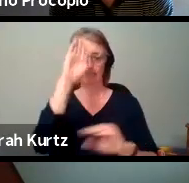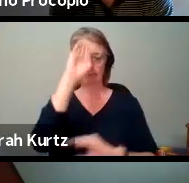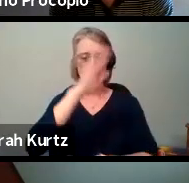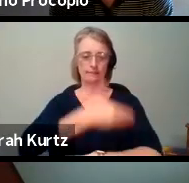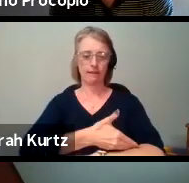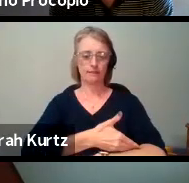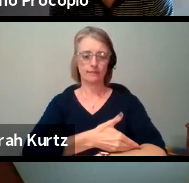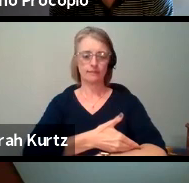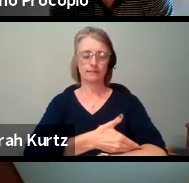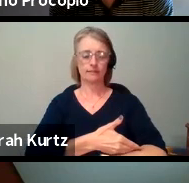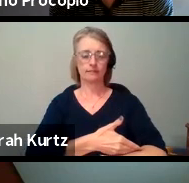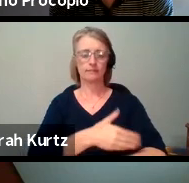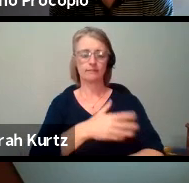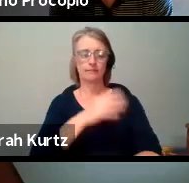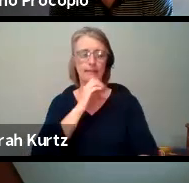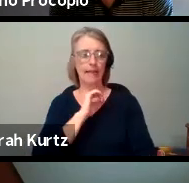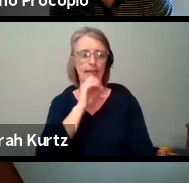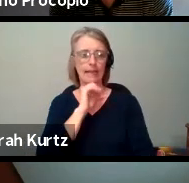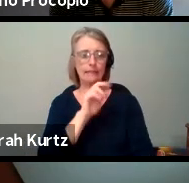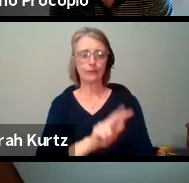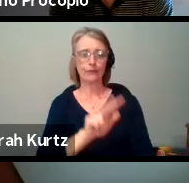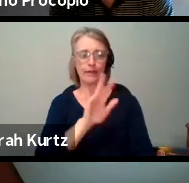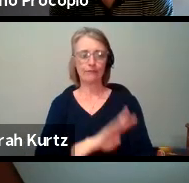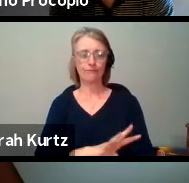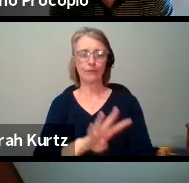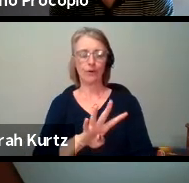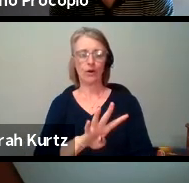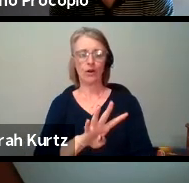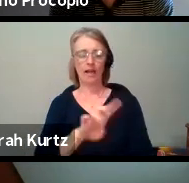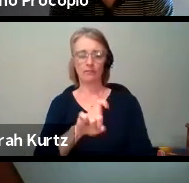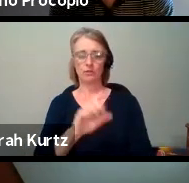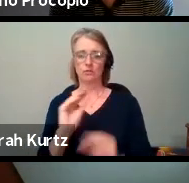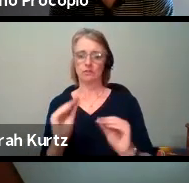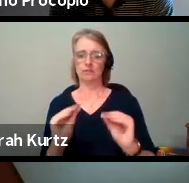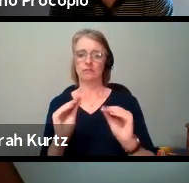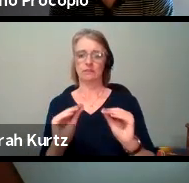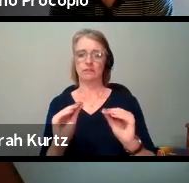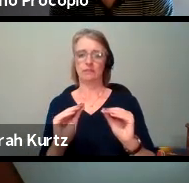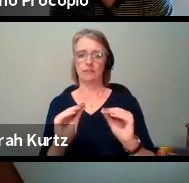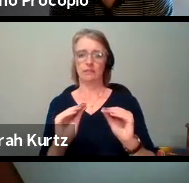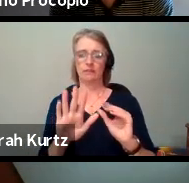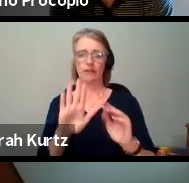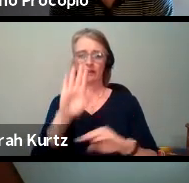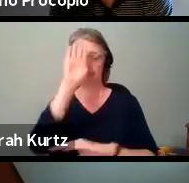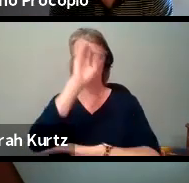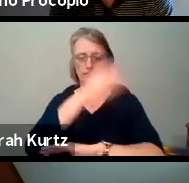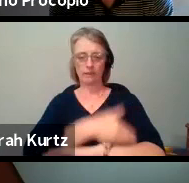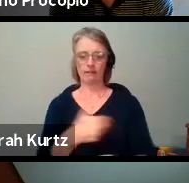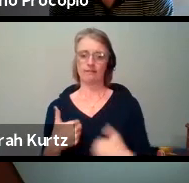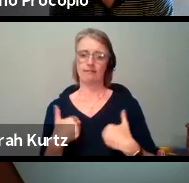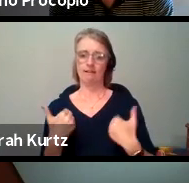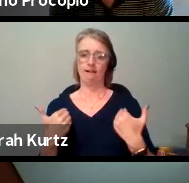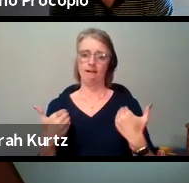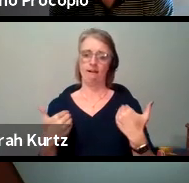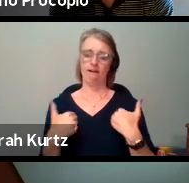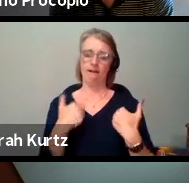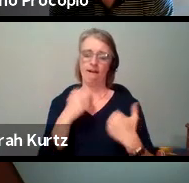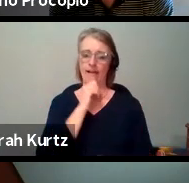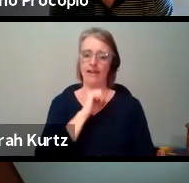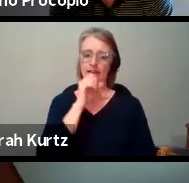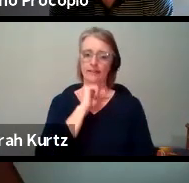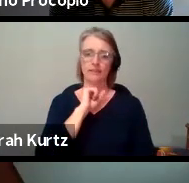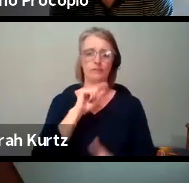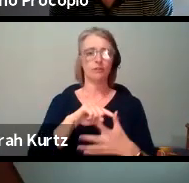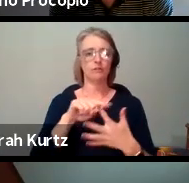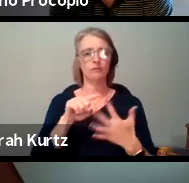sons at the age of 3 and 4. Like they have to teach their sons so young all